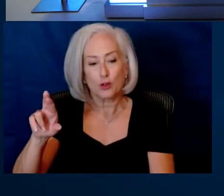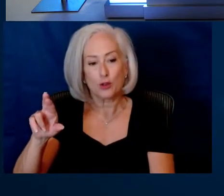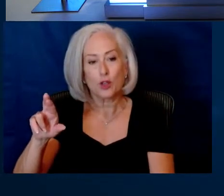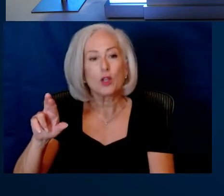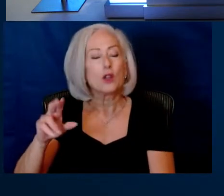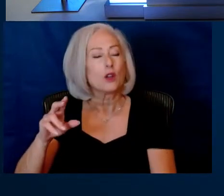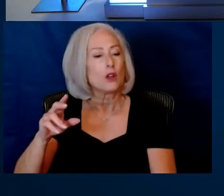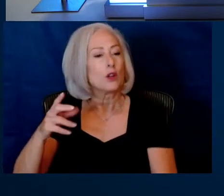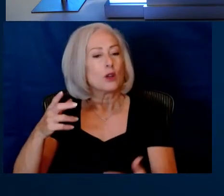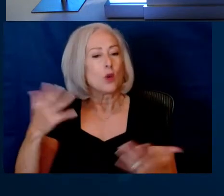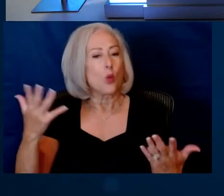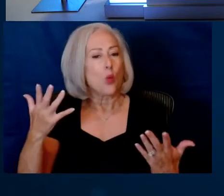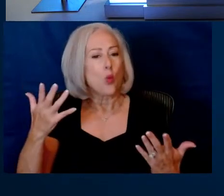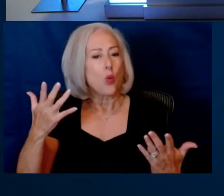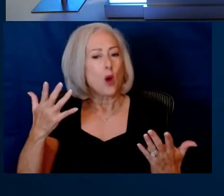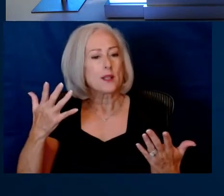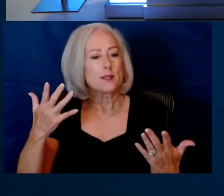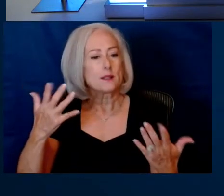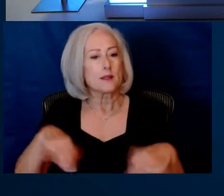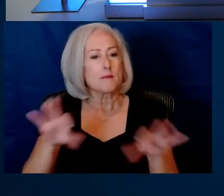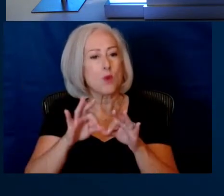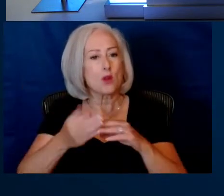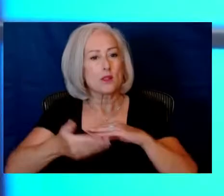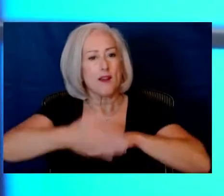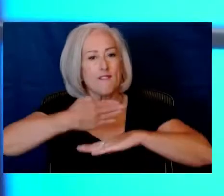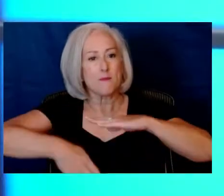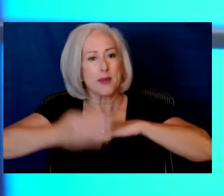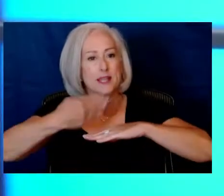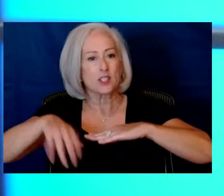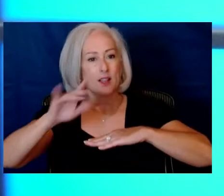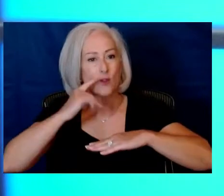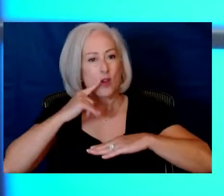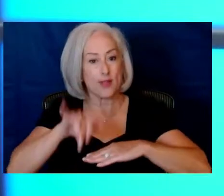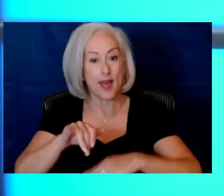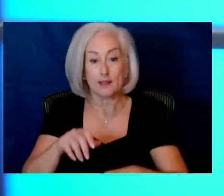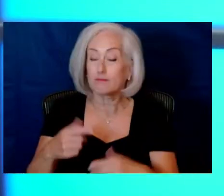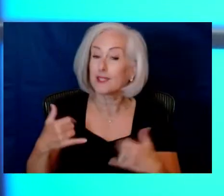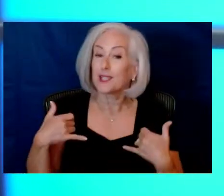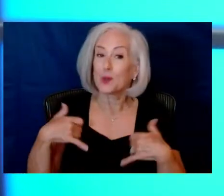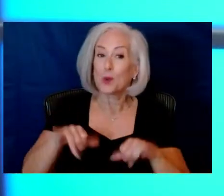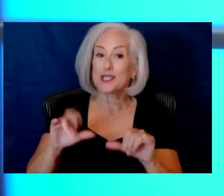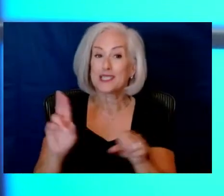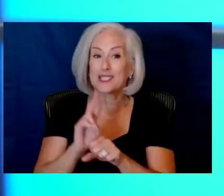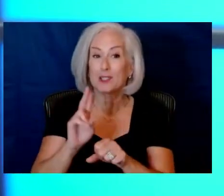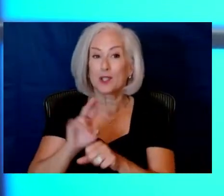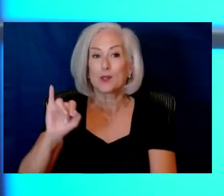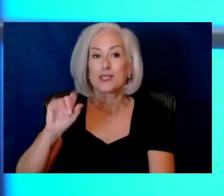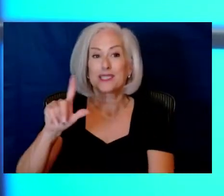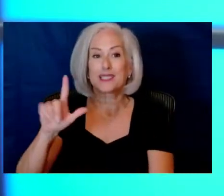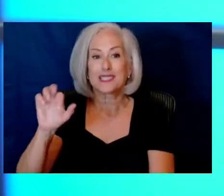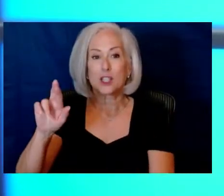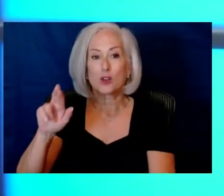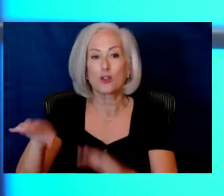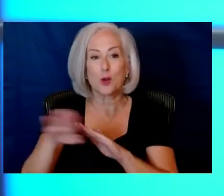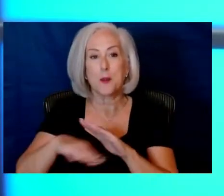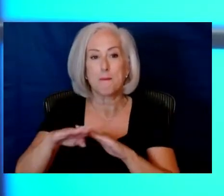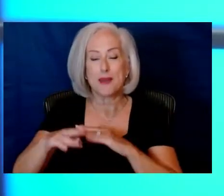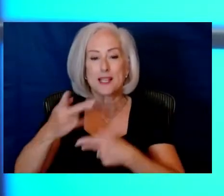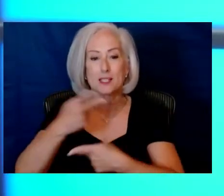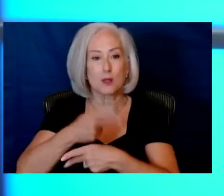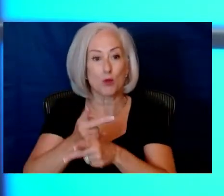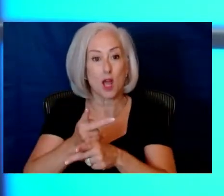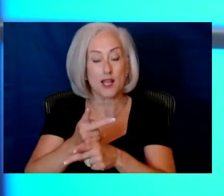Yeah, I can take this one. We still use some silver-based products today. Silver is an